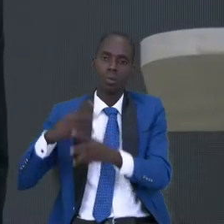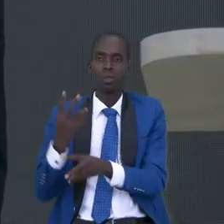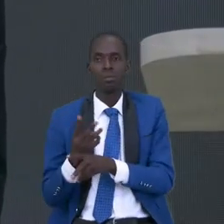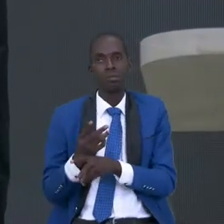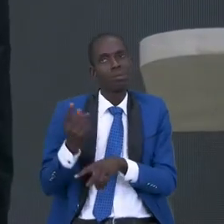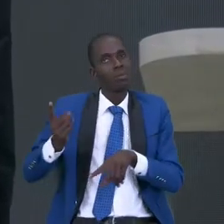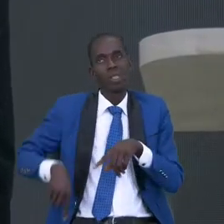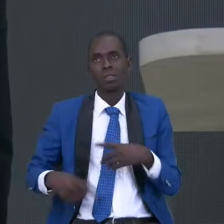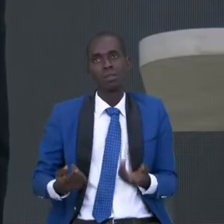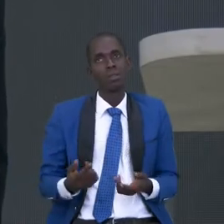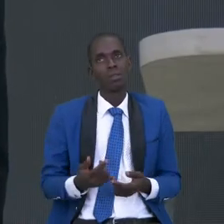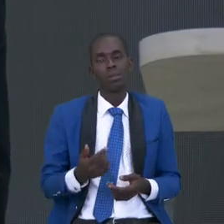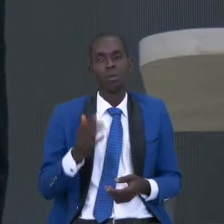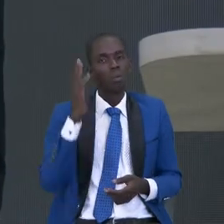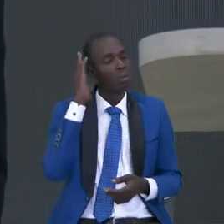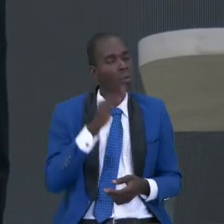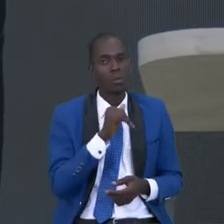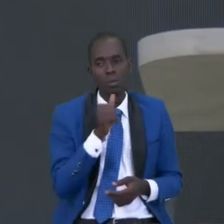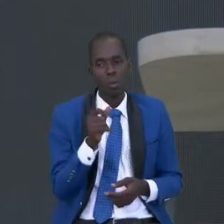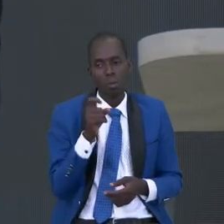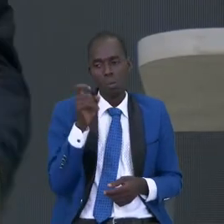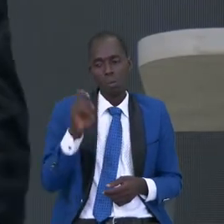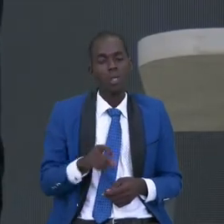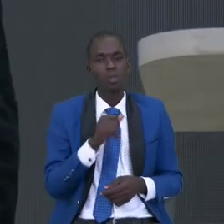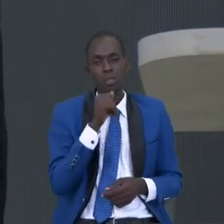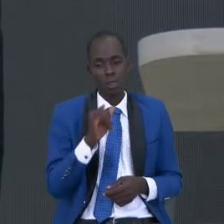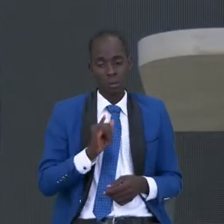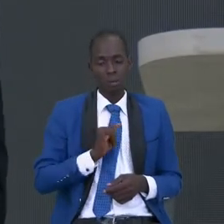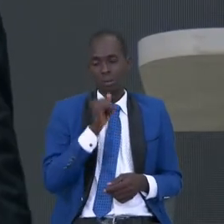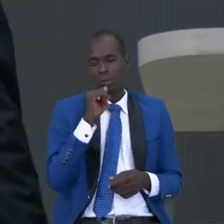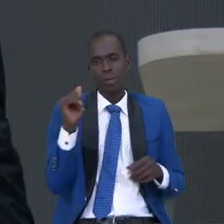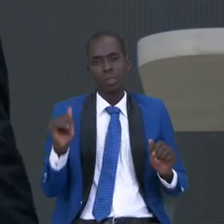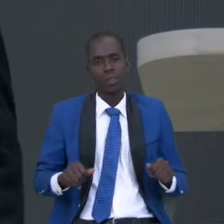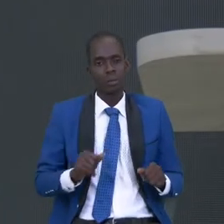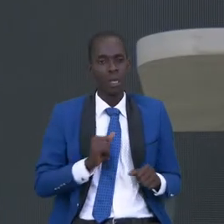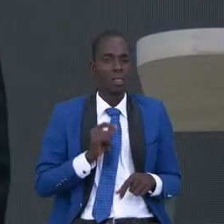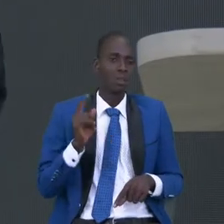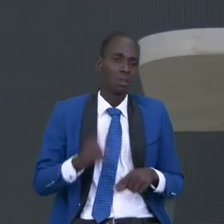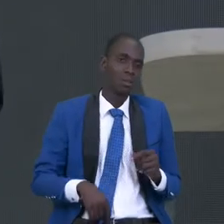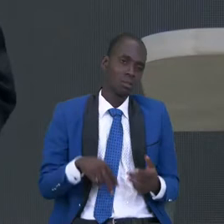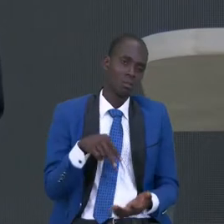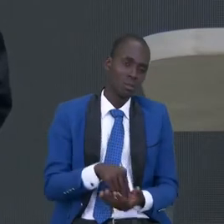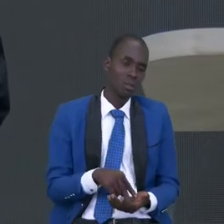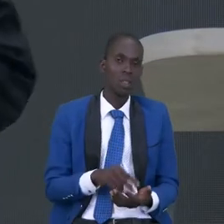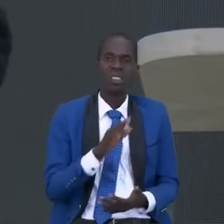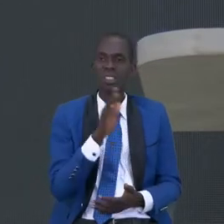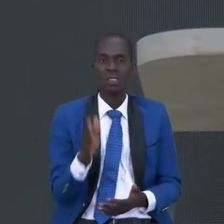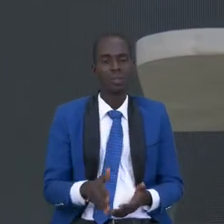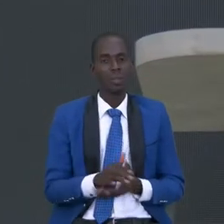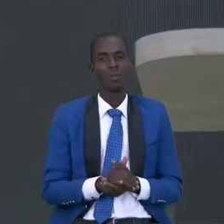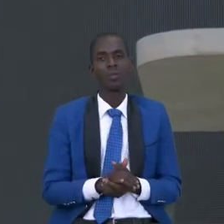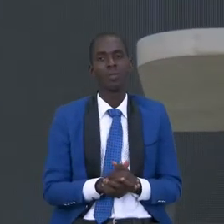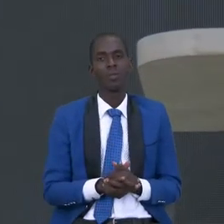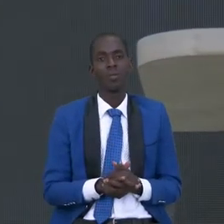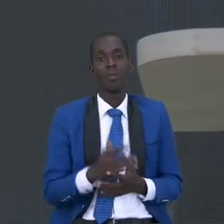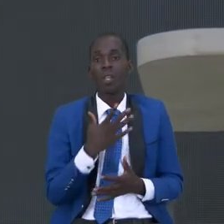not, must not, I'm not able, I cannot stand, never. And